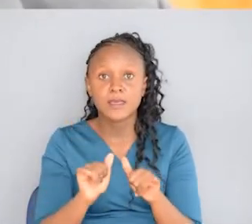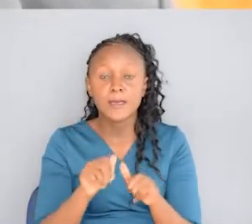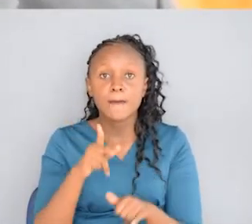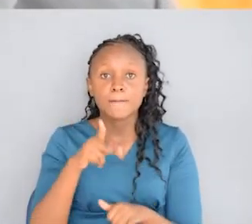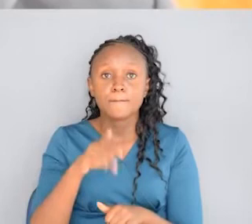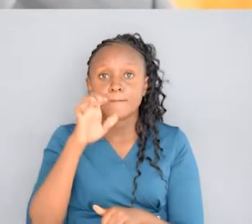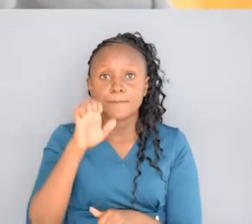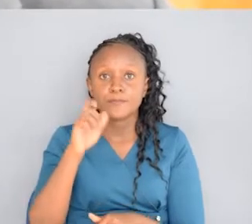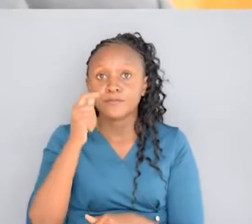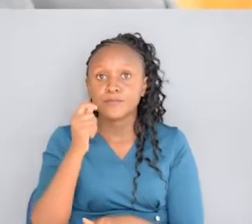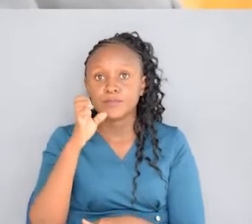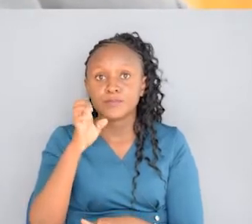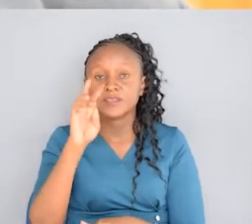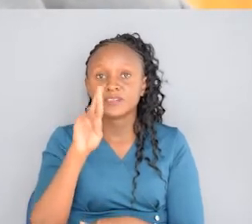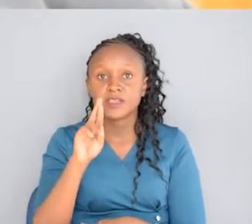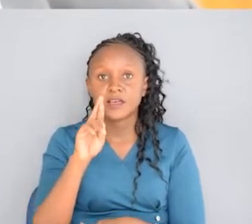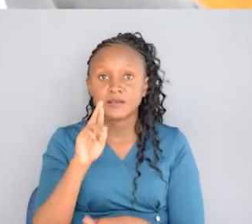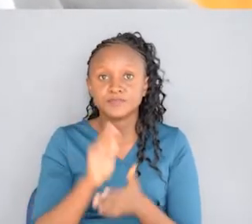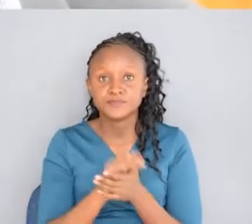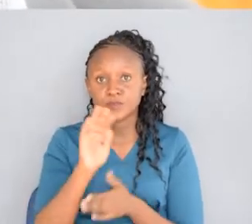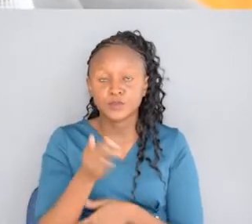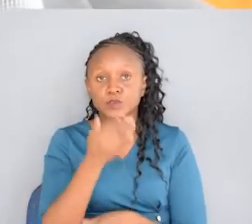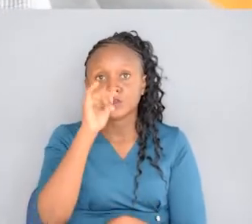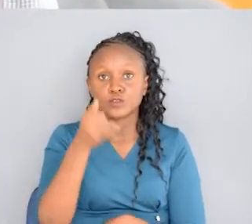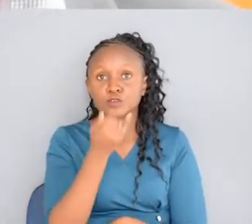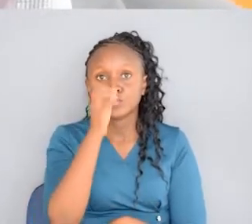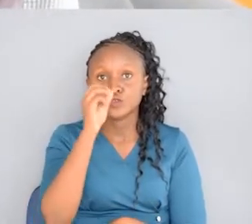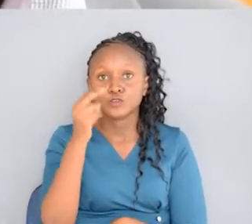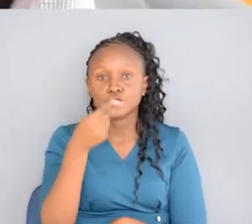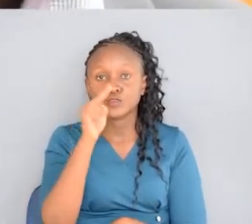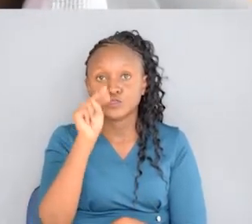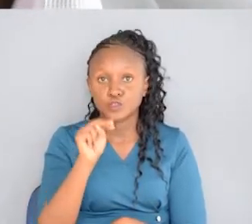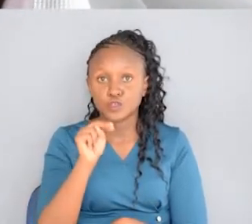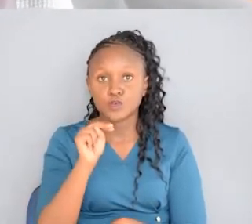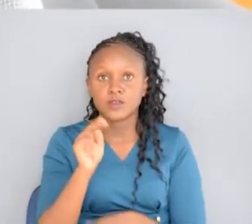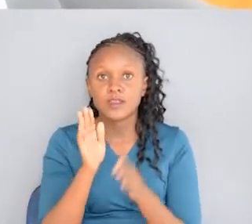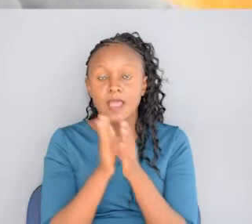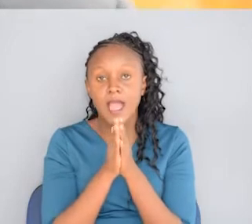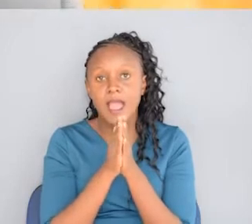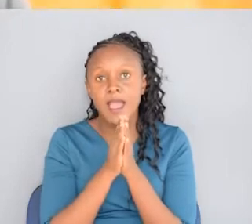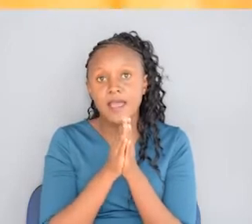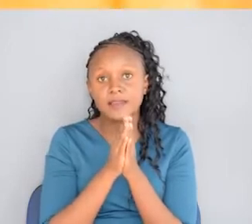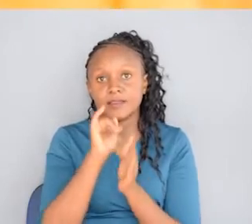disciples. All the disciples in verse 14, all these were in one accord, were devoting themselves to prayer,